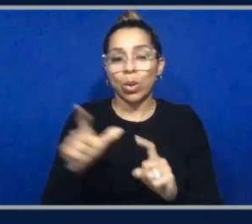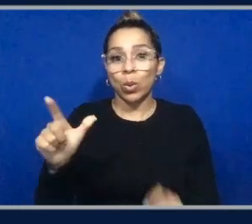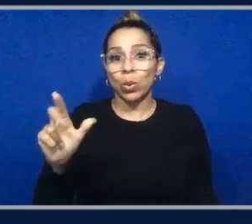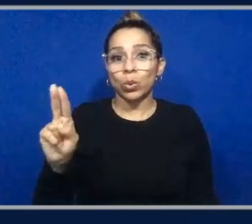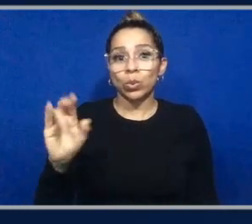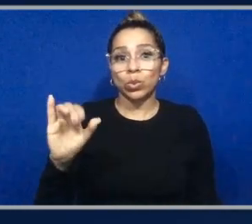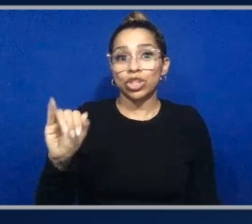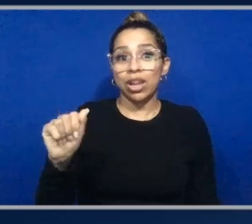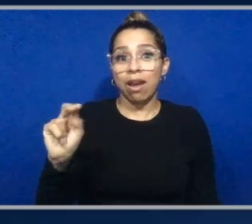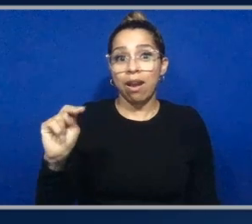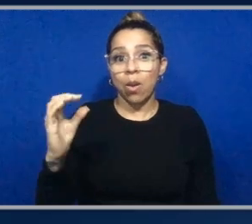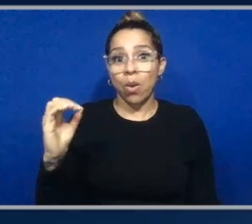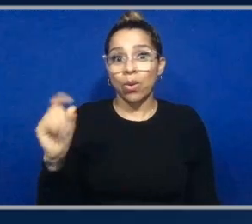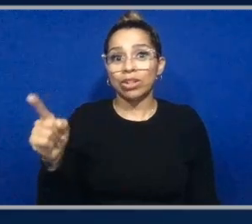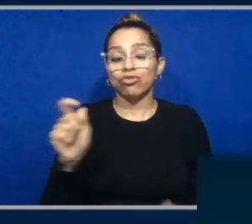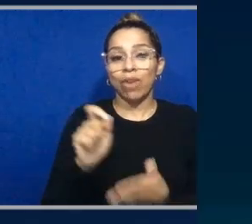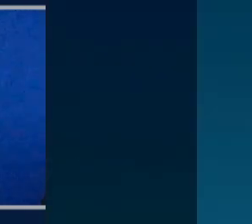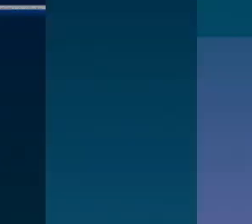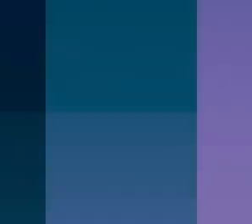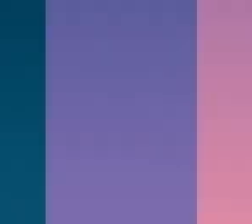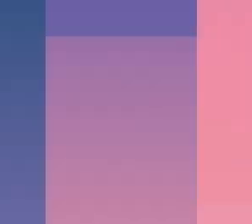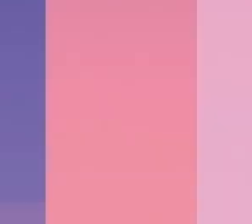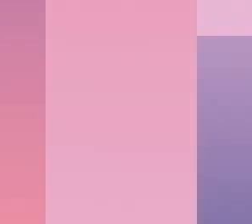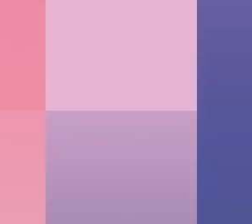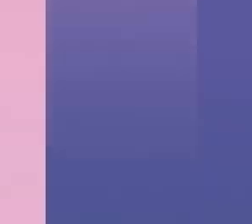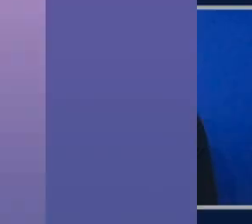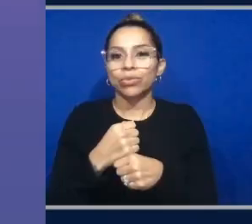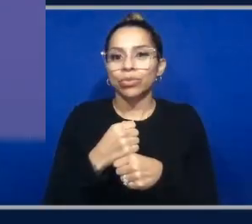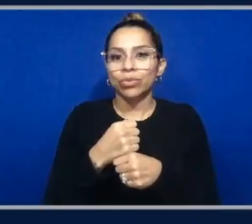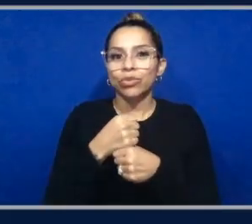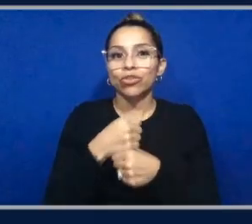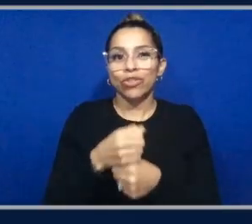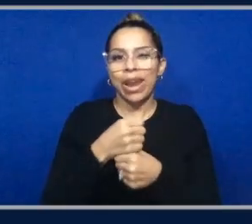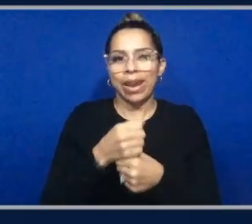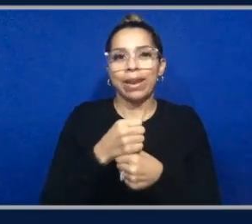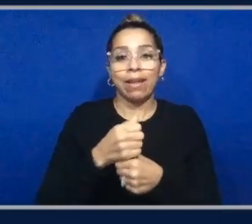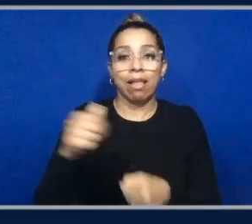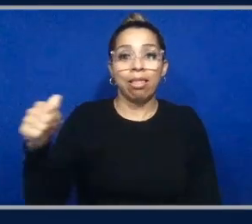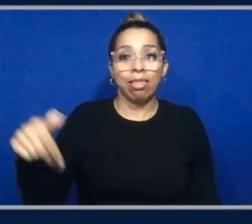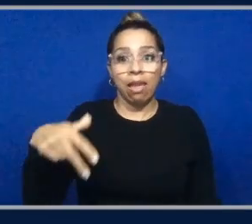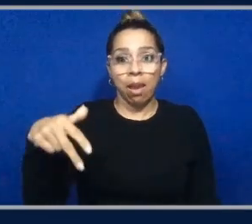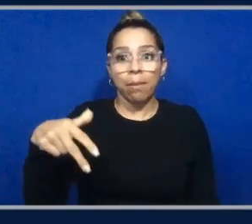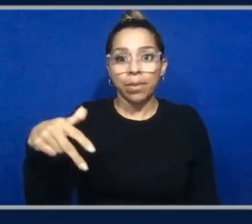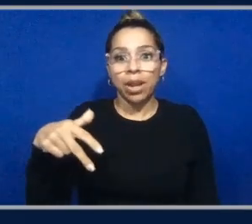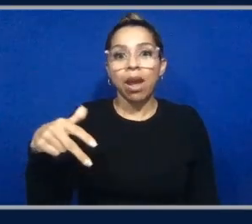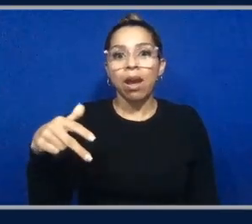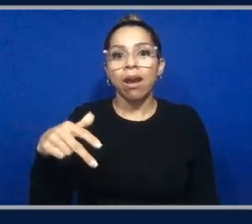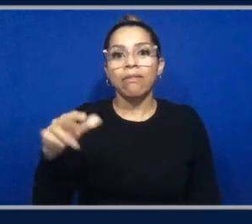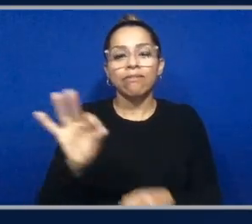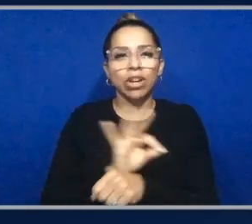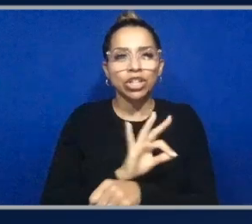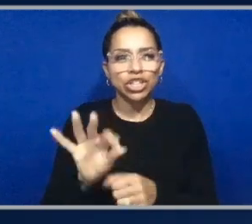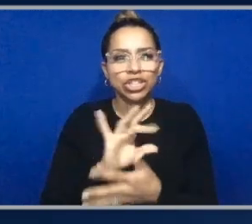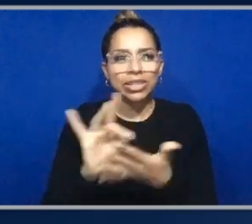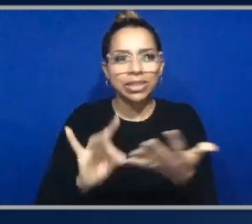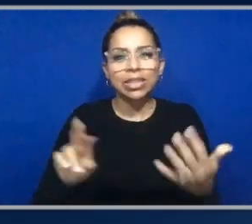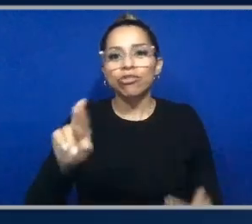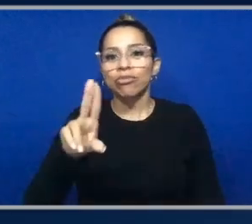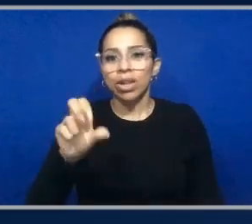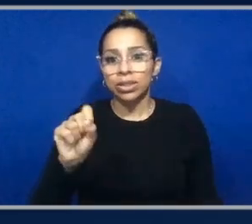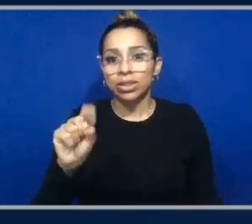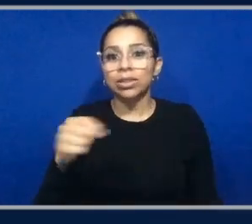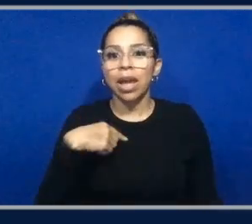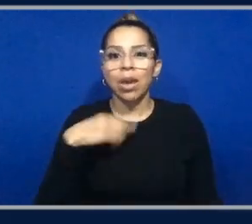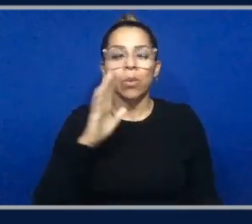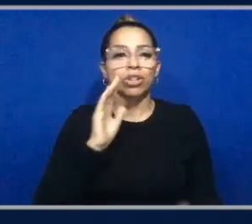book for creating Lambda functions in Rust. I'm going to drop a link in the chat, by the way, so you all can pick that up. It's currently a work in progress, but it's a